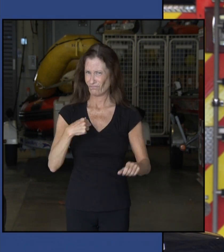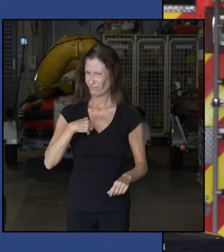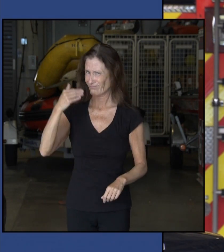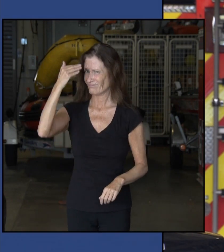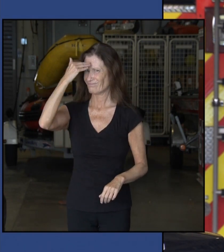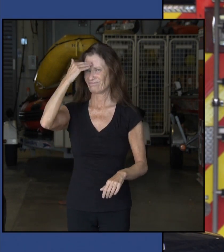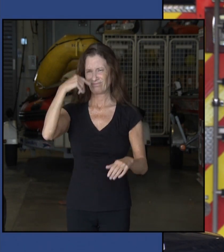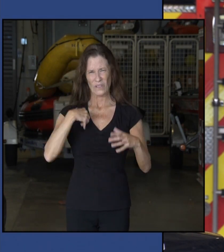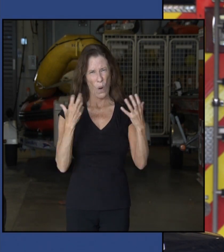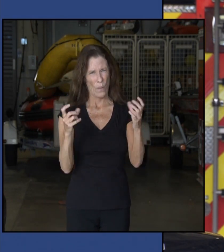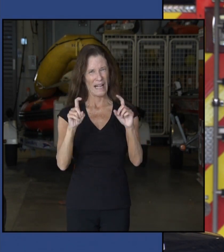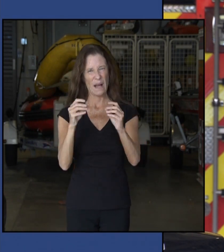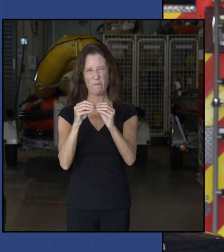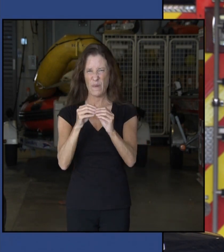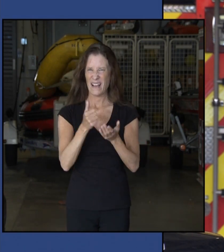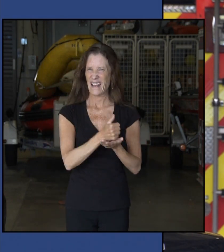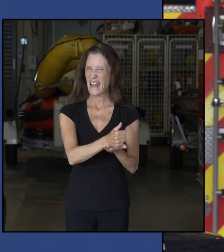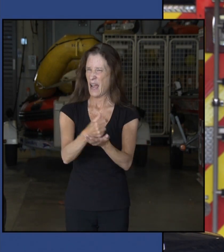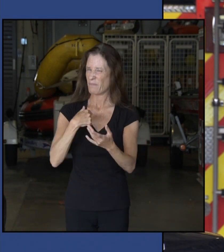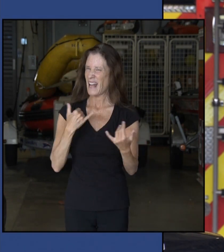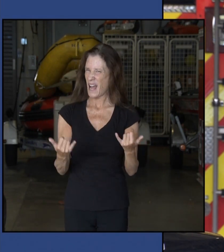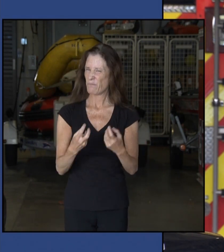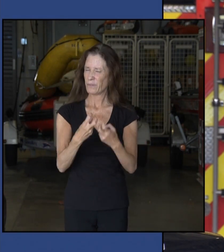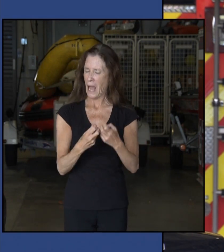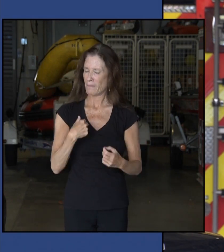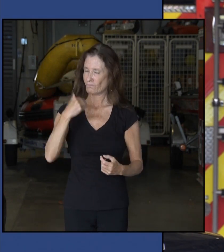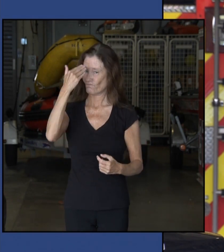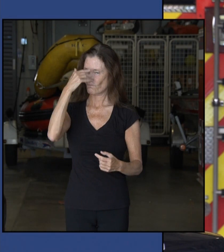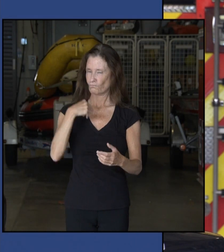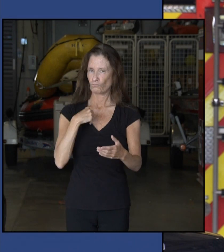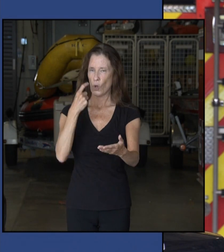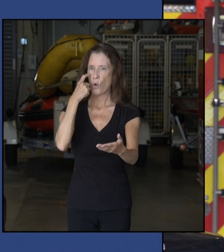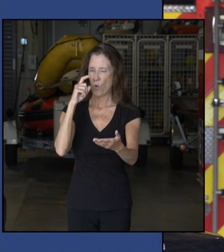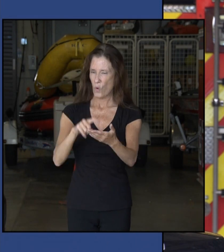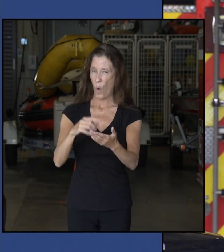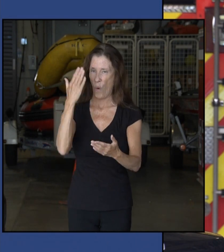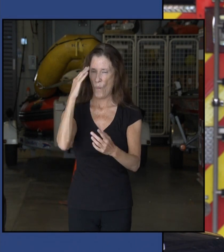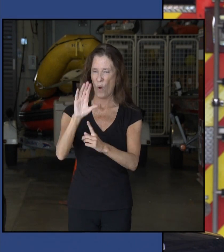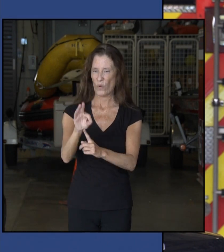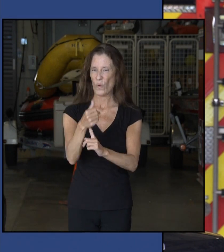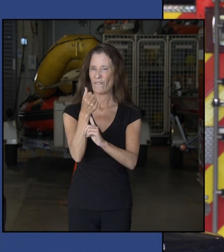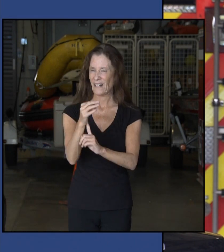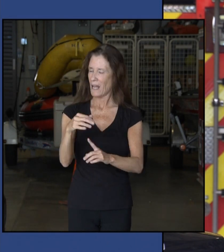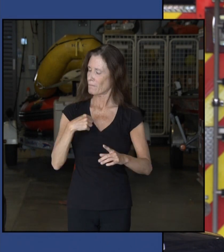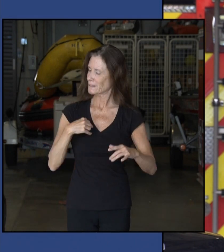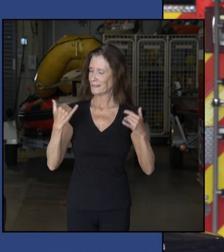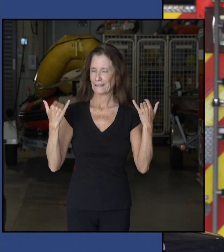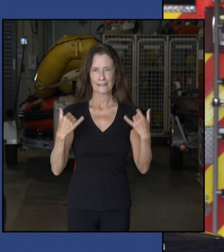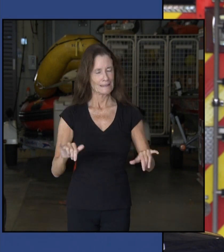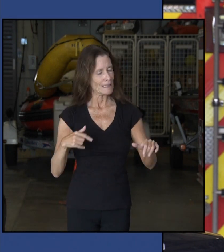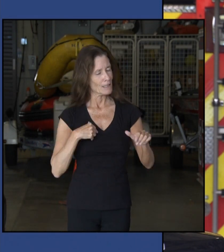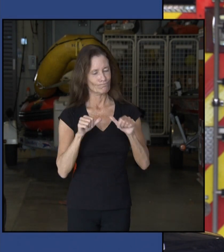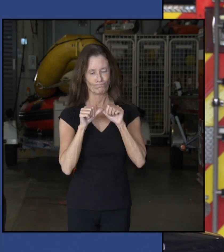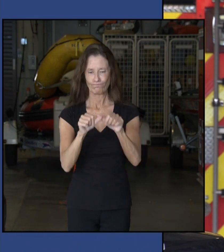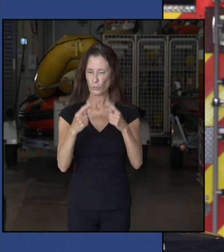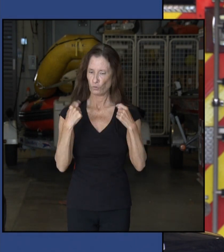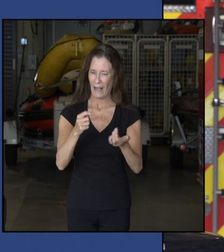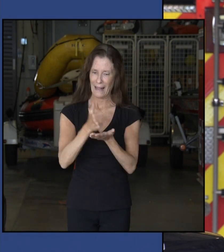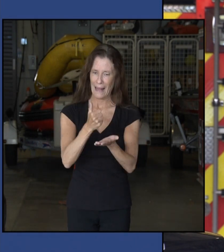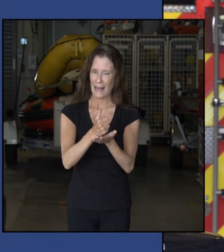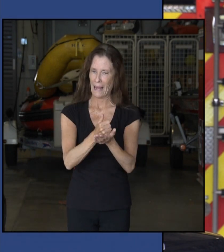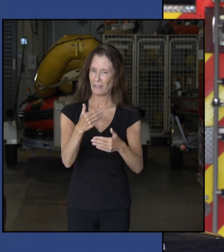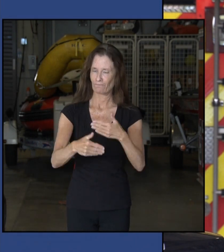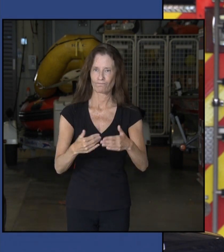is a problem that I've recognized since the beginning of this pandemic, and I'll continue to address it. As part of that, if